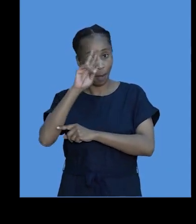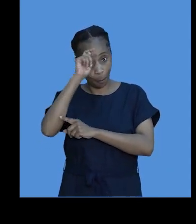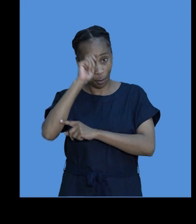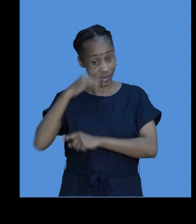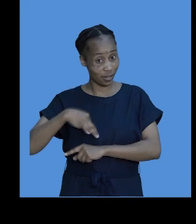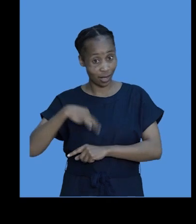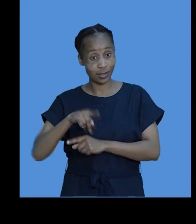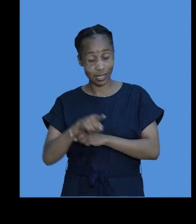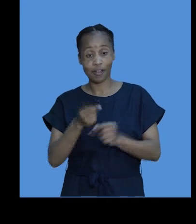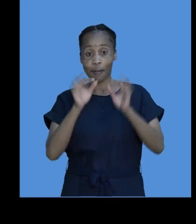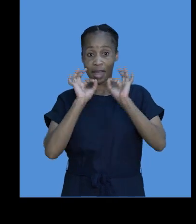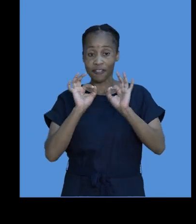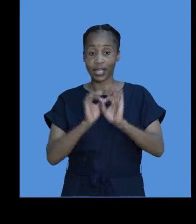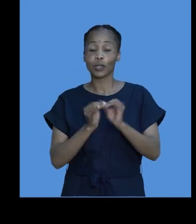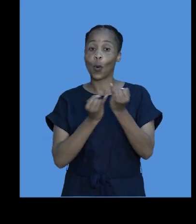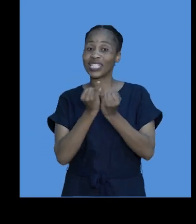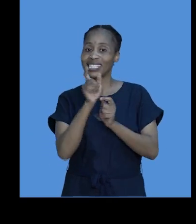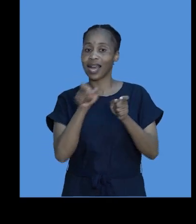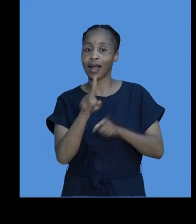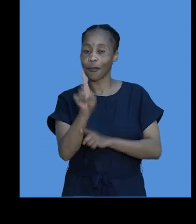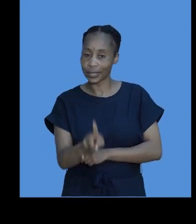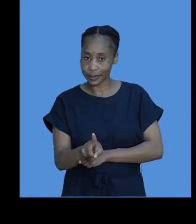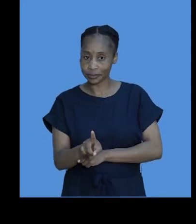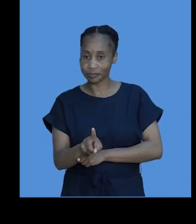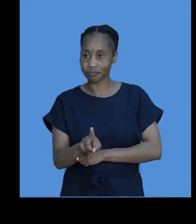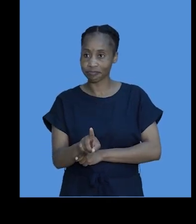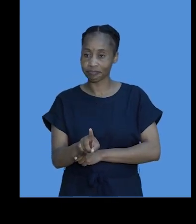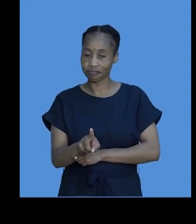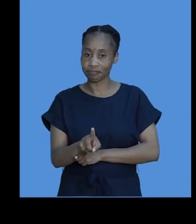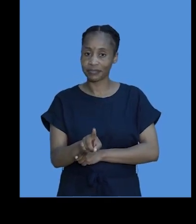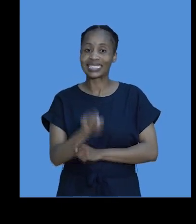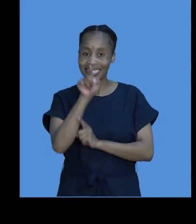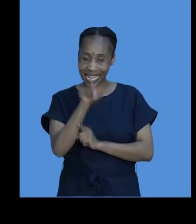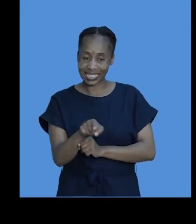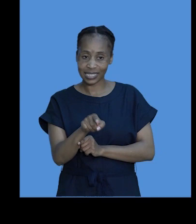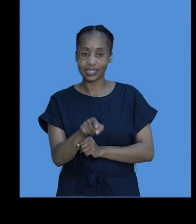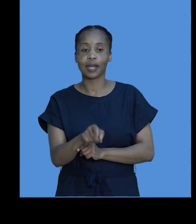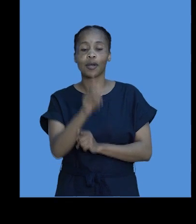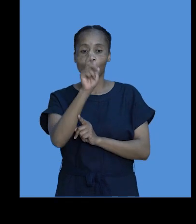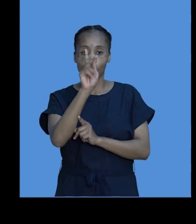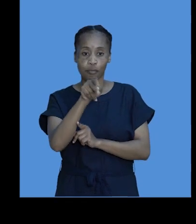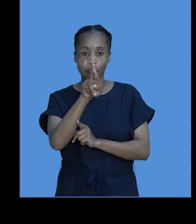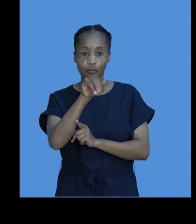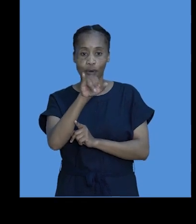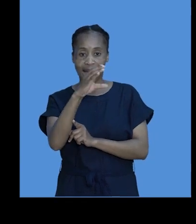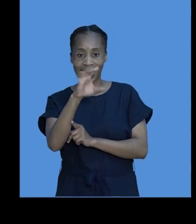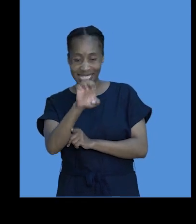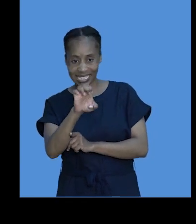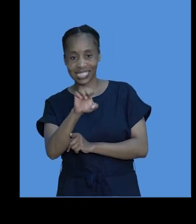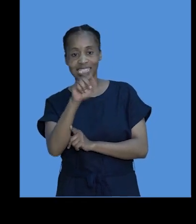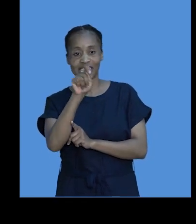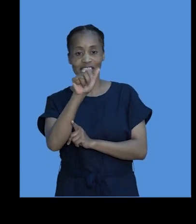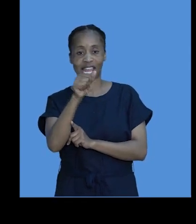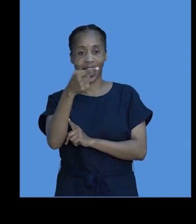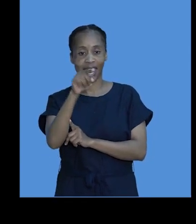you to remember, boys and girls, for a perfect competitor is a perfect competitor is a price